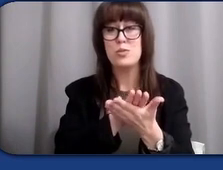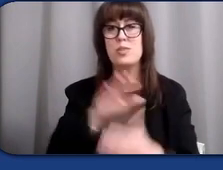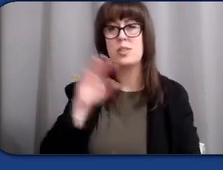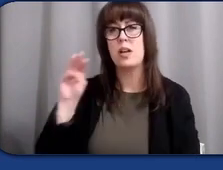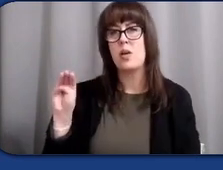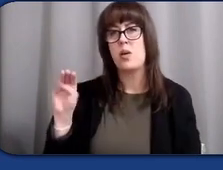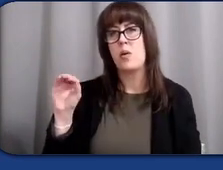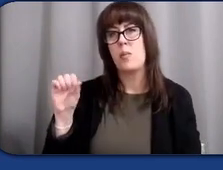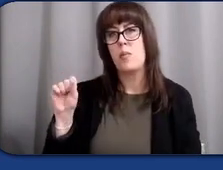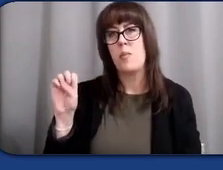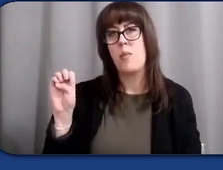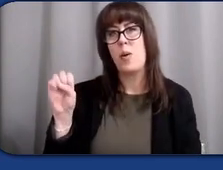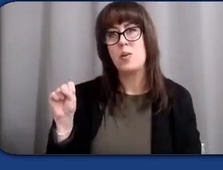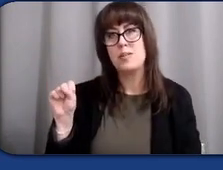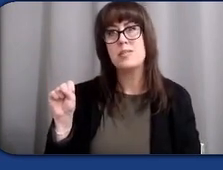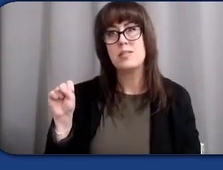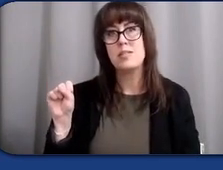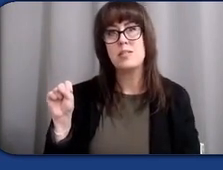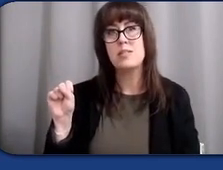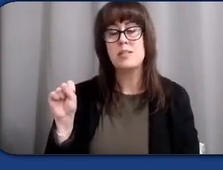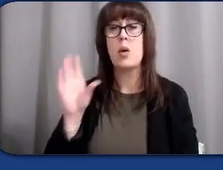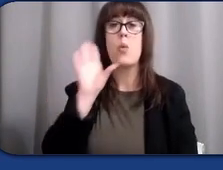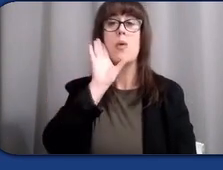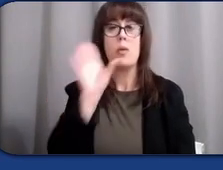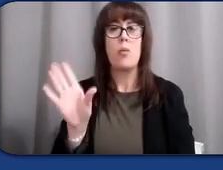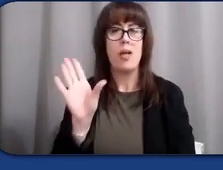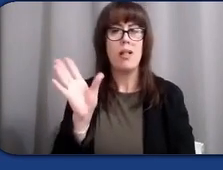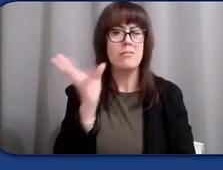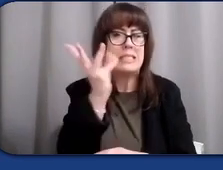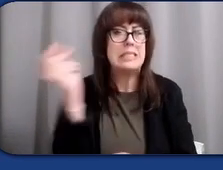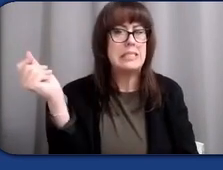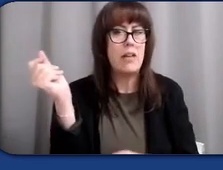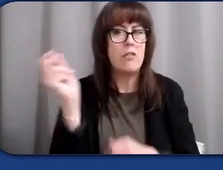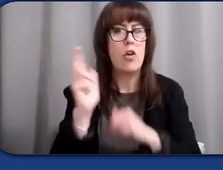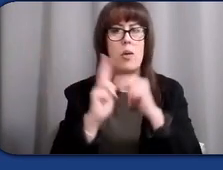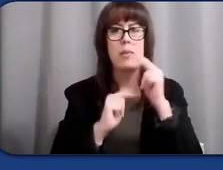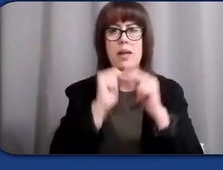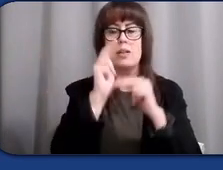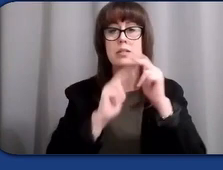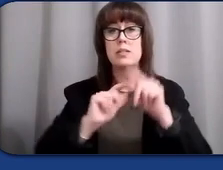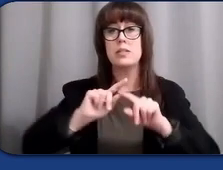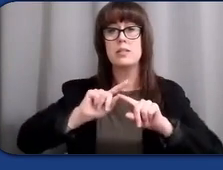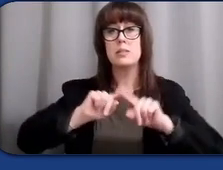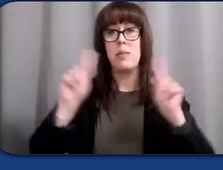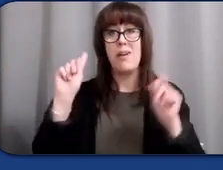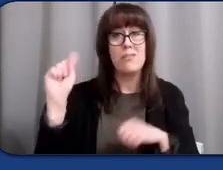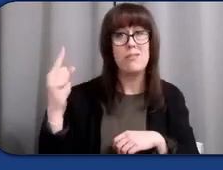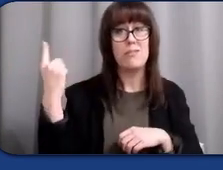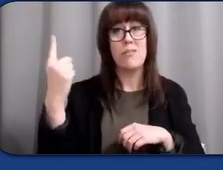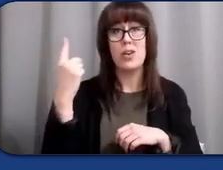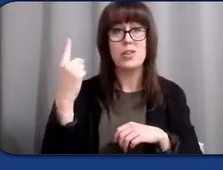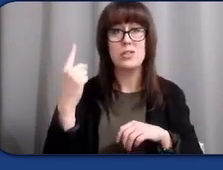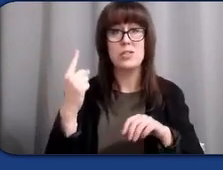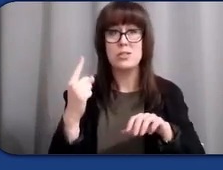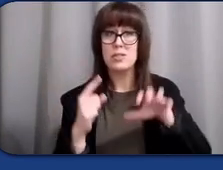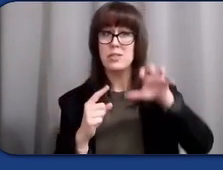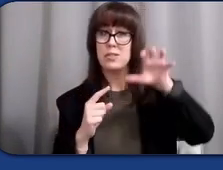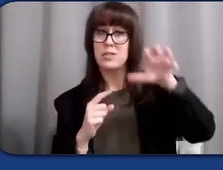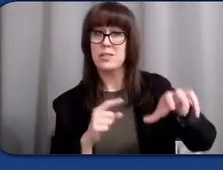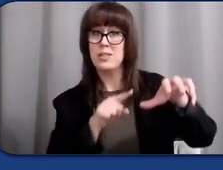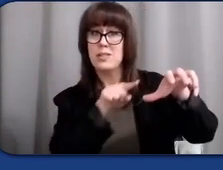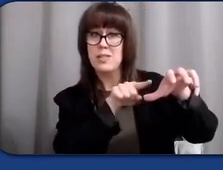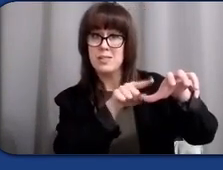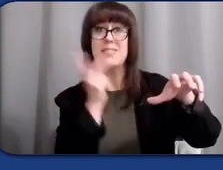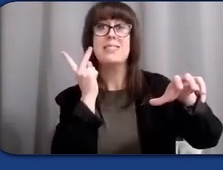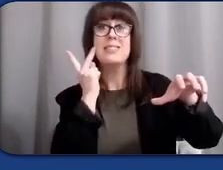So ultimately, there'll be several buildings, but the first building that's been built, which you see here, it's under construction now, and